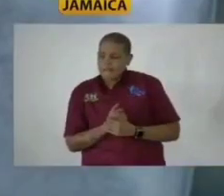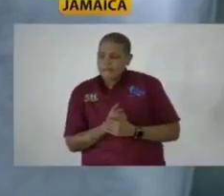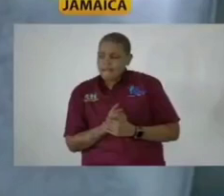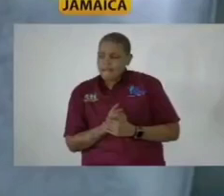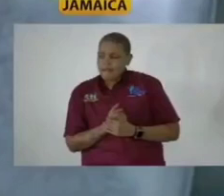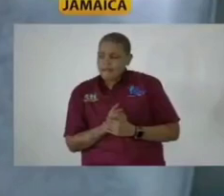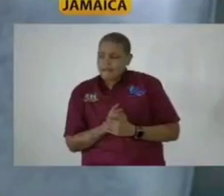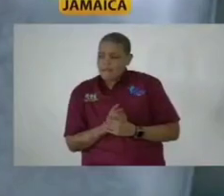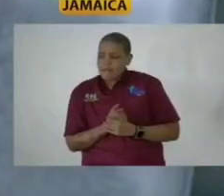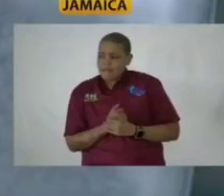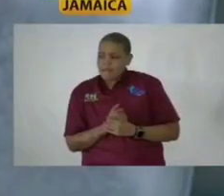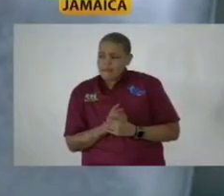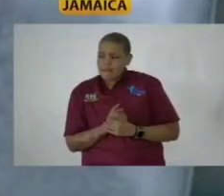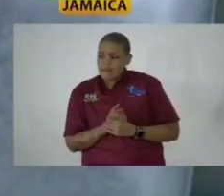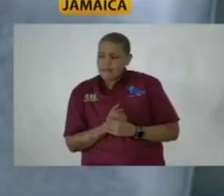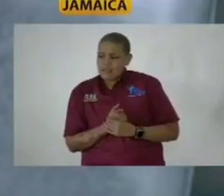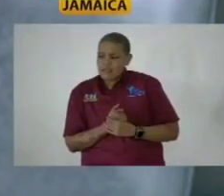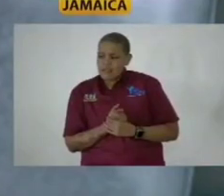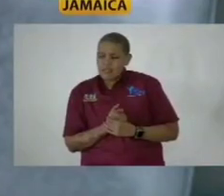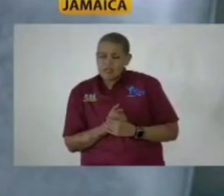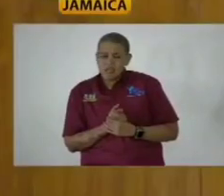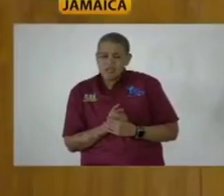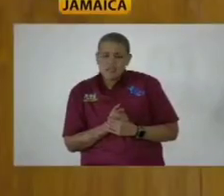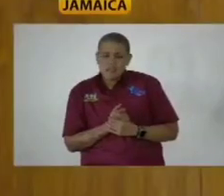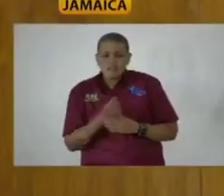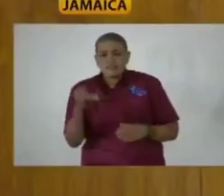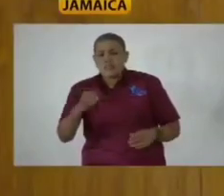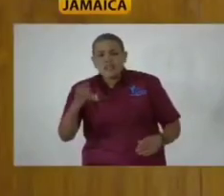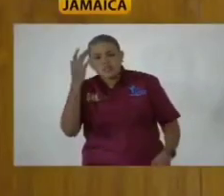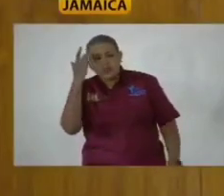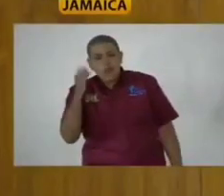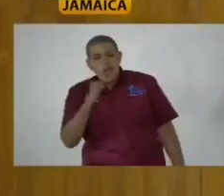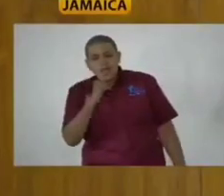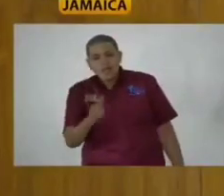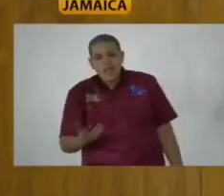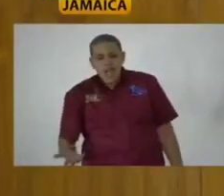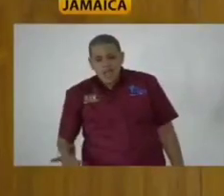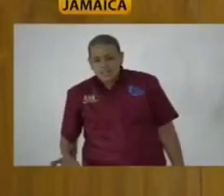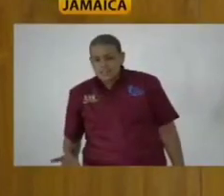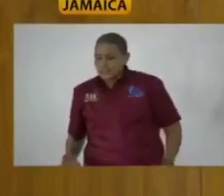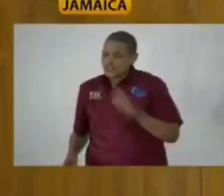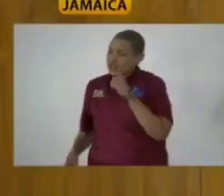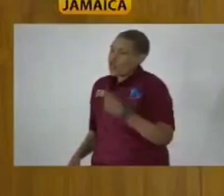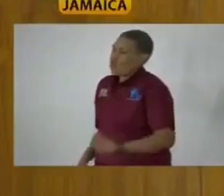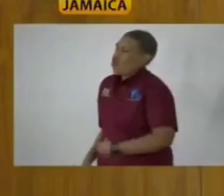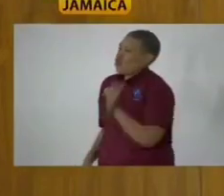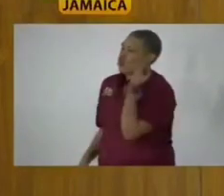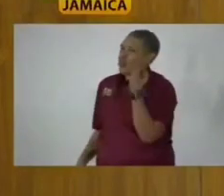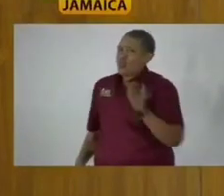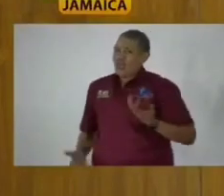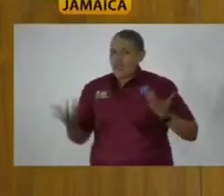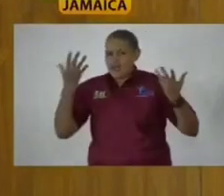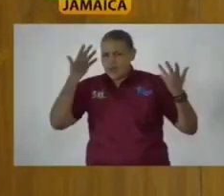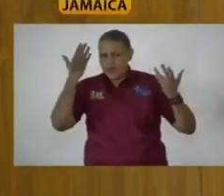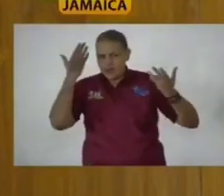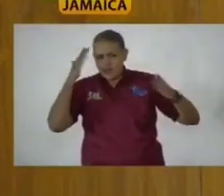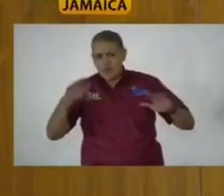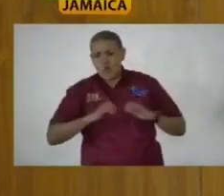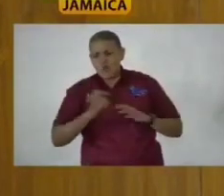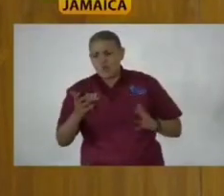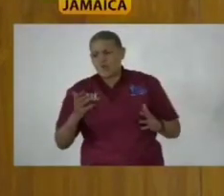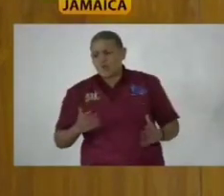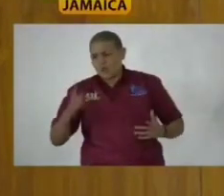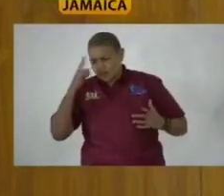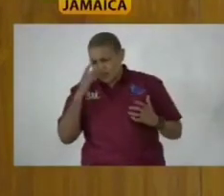Now I tell you, I don't know how you want to embark on a process, a collaborative process, making